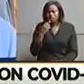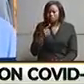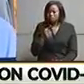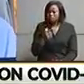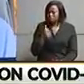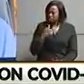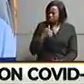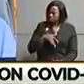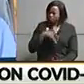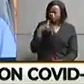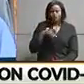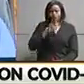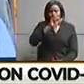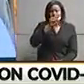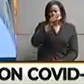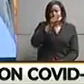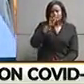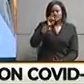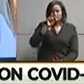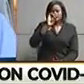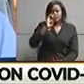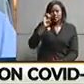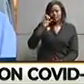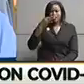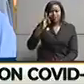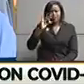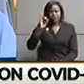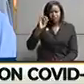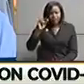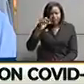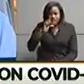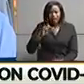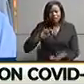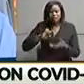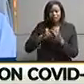something. But anyway, whatever it is,